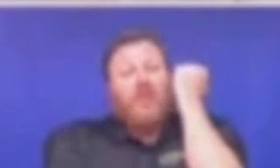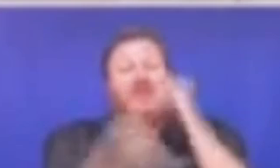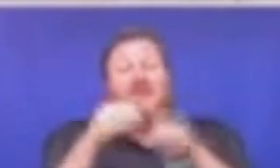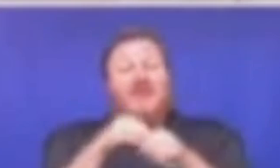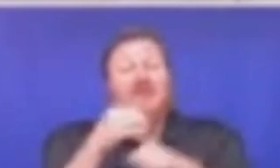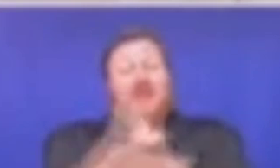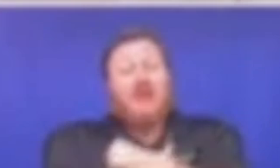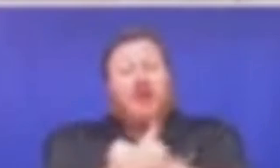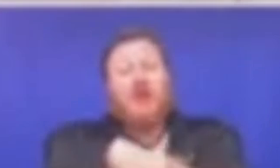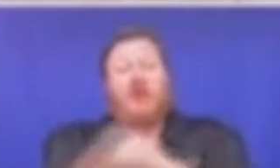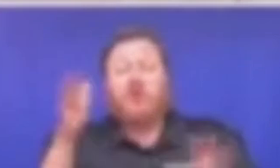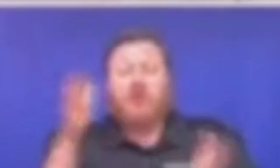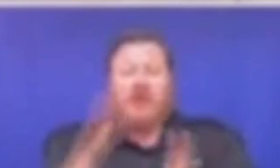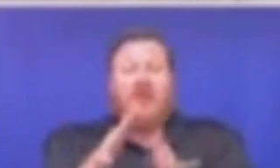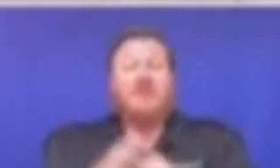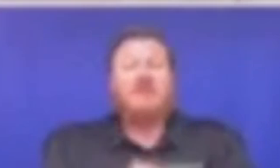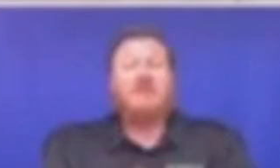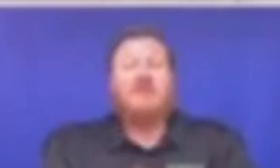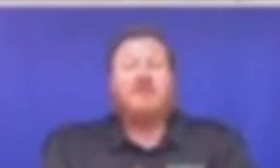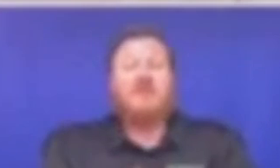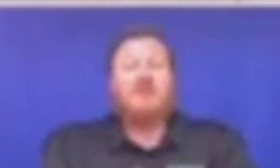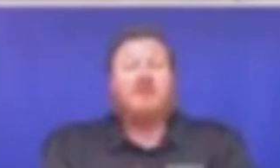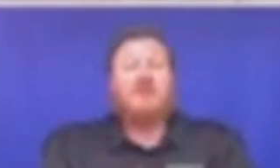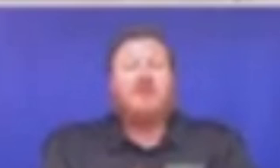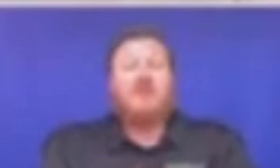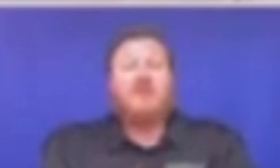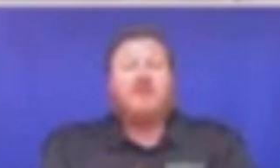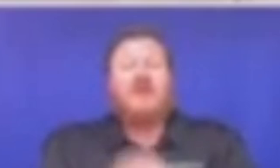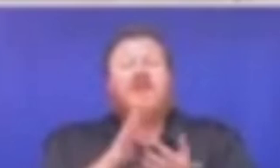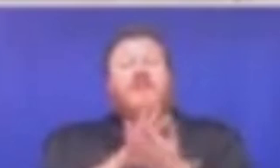country. The poverty, yes,